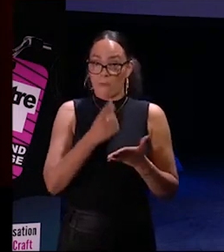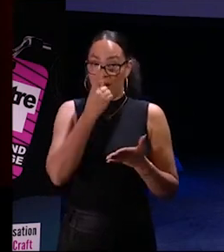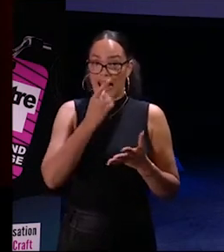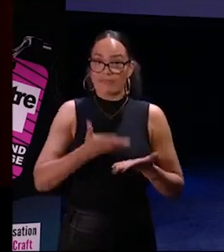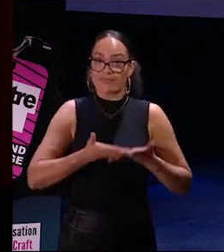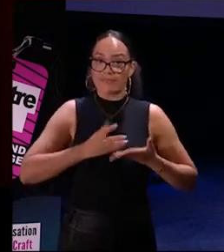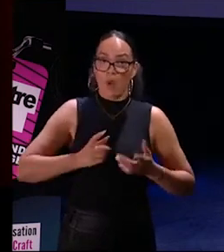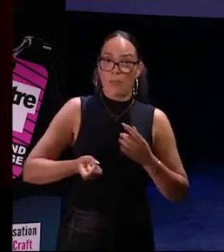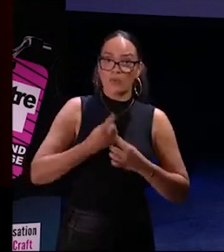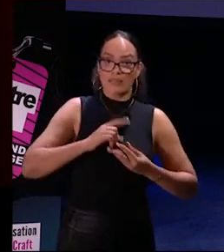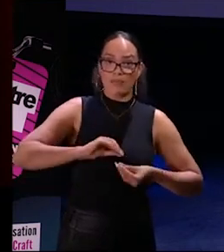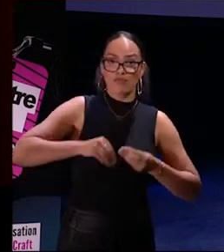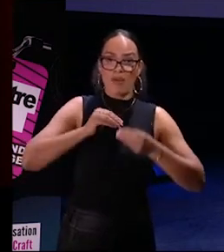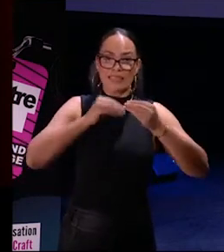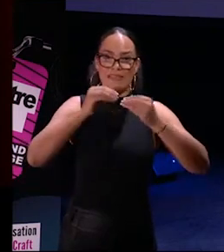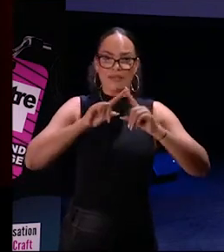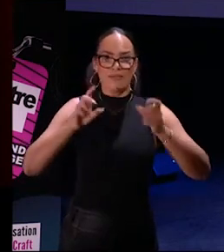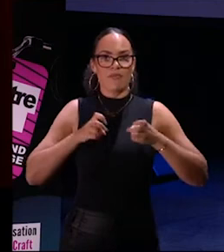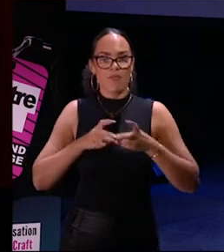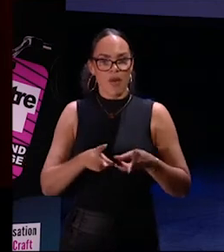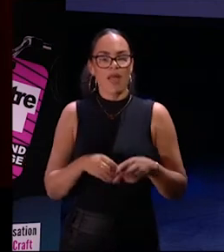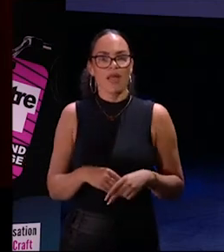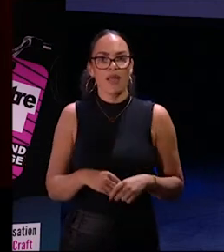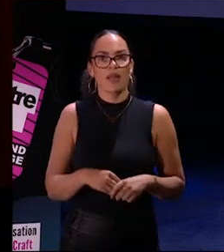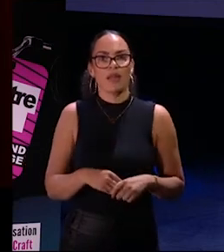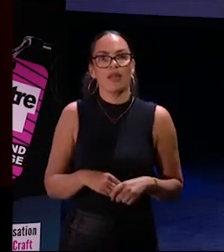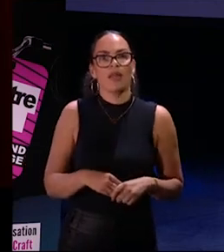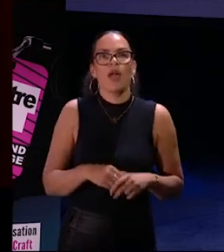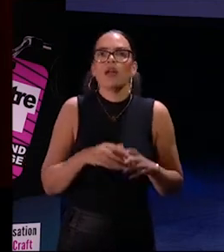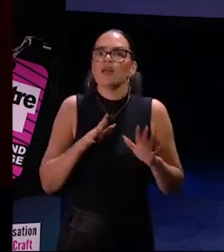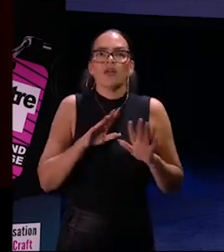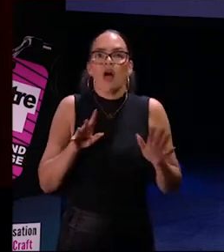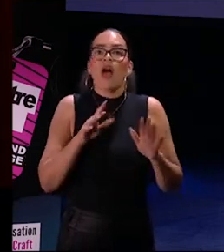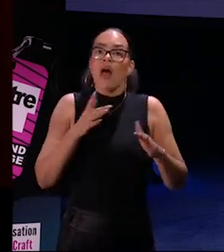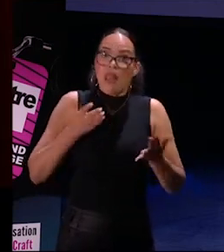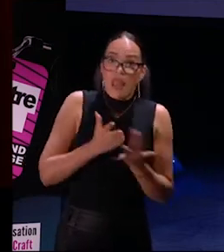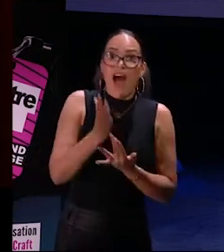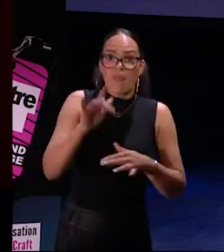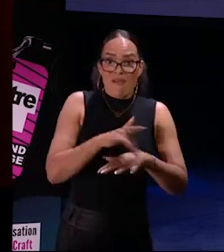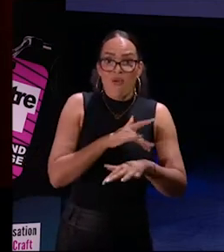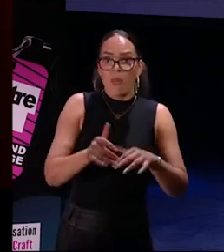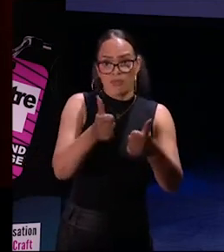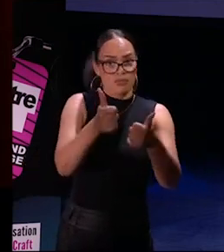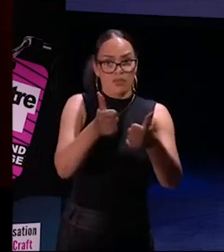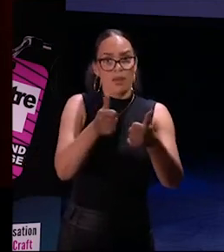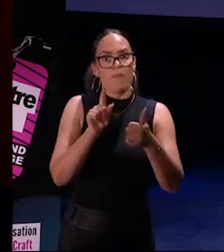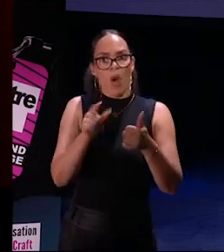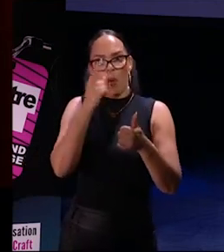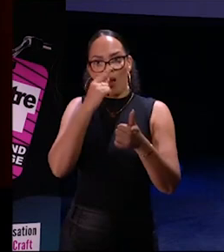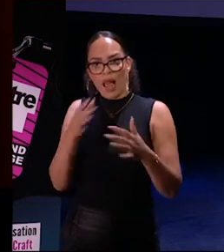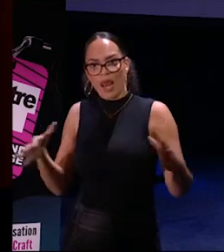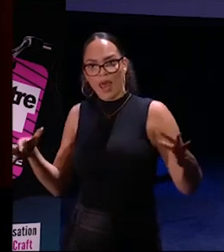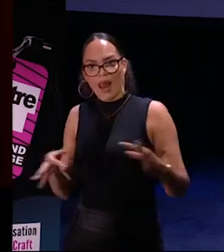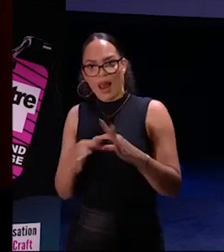creative in a very, very different world. I'm not understating the importance of the live performance, but there are now opportunities to marry both live